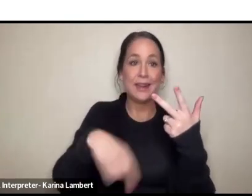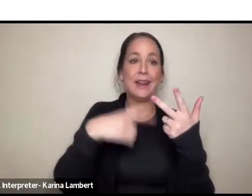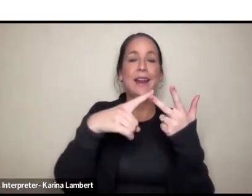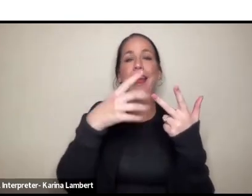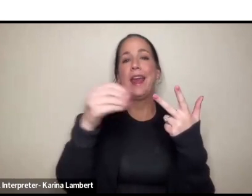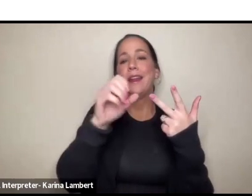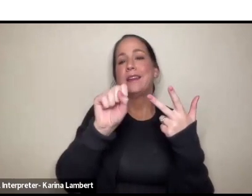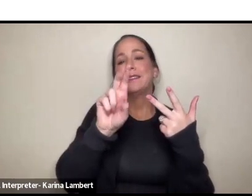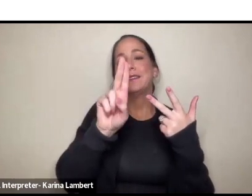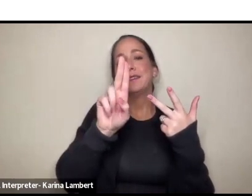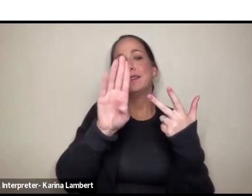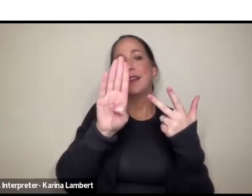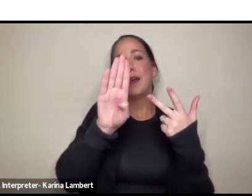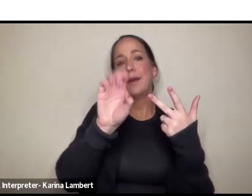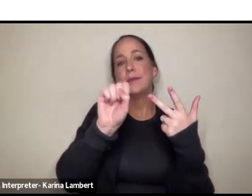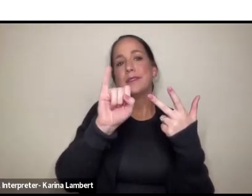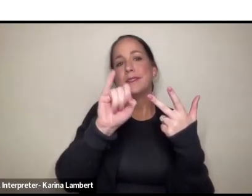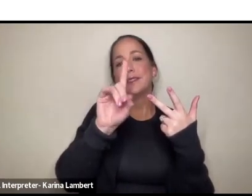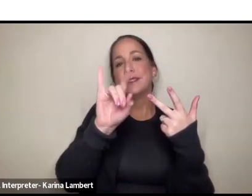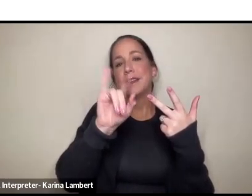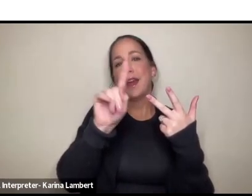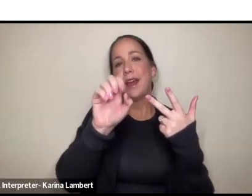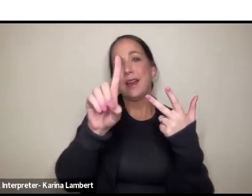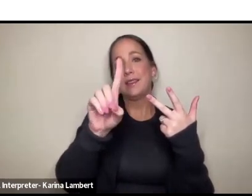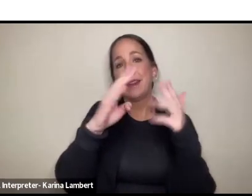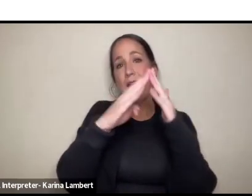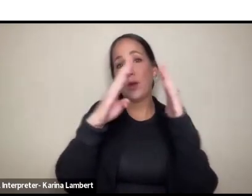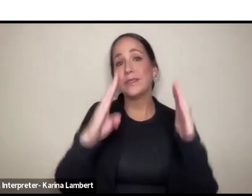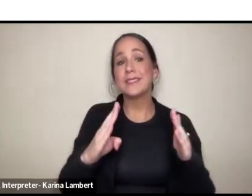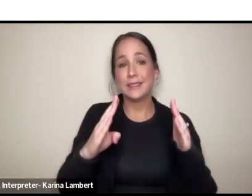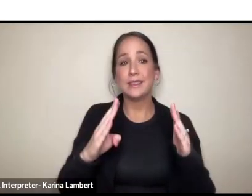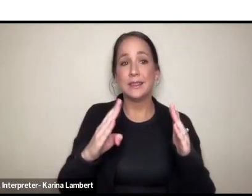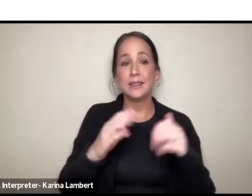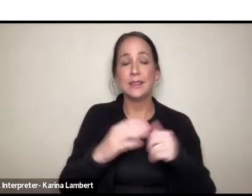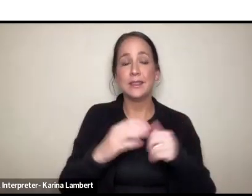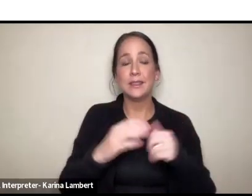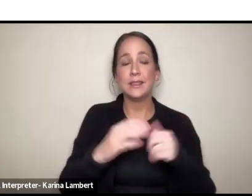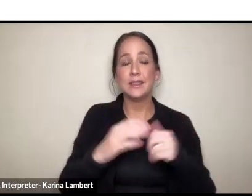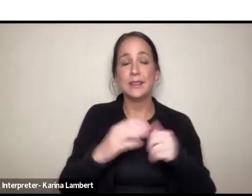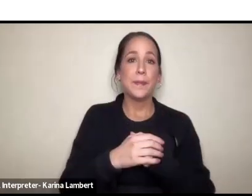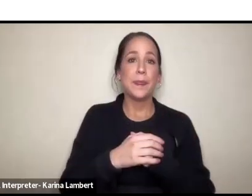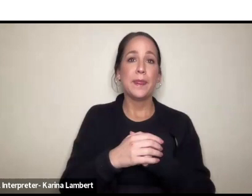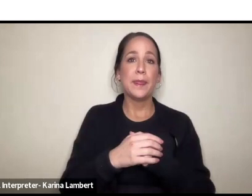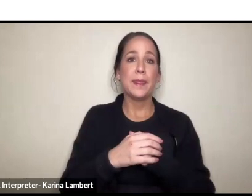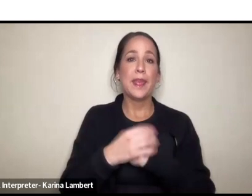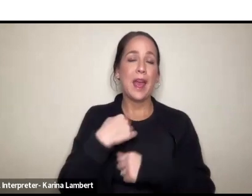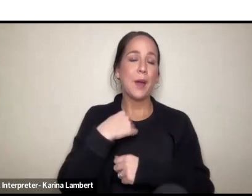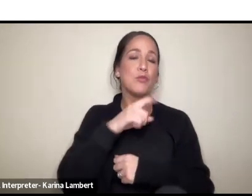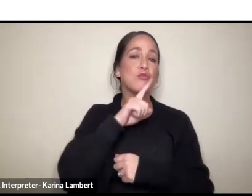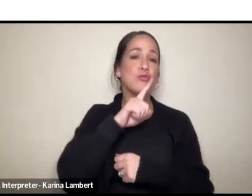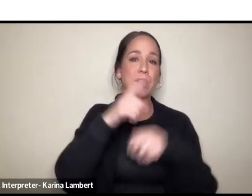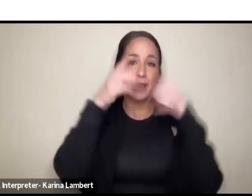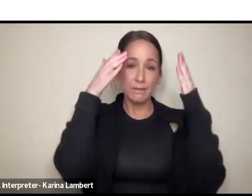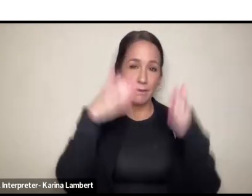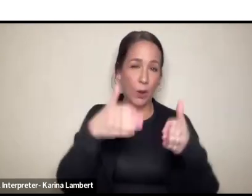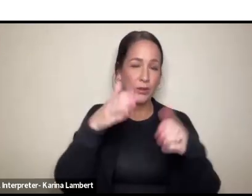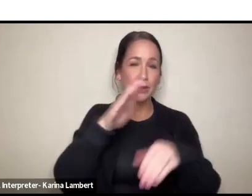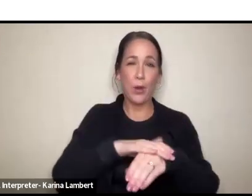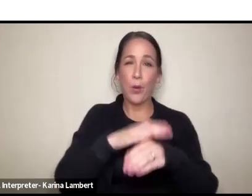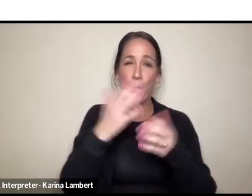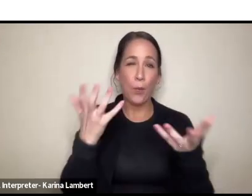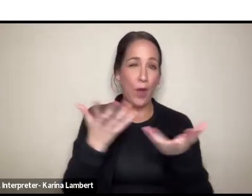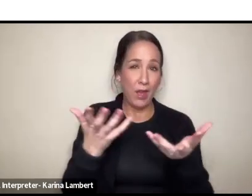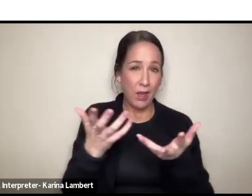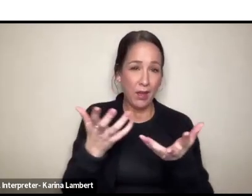housing. And for today, we're really going to focus on, as I get into my presentation uh, centered